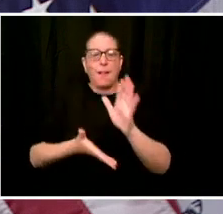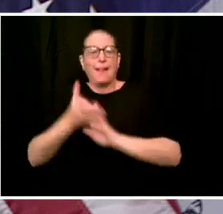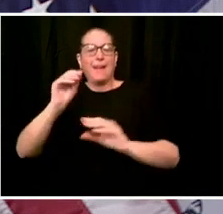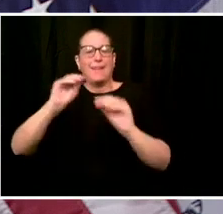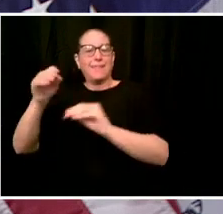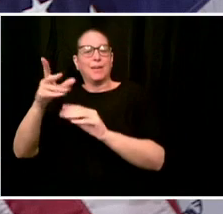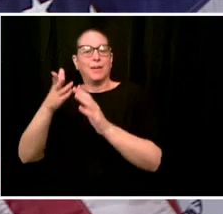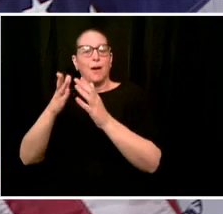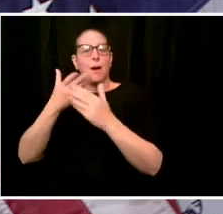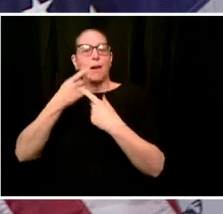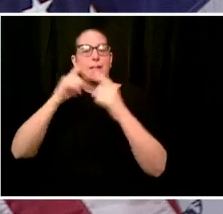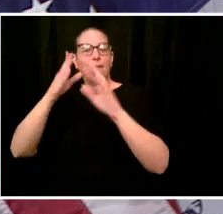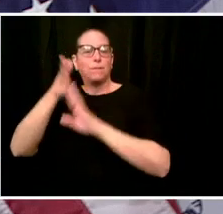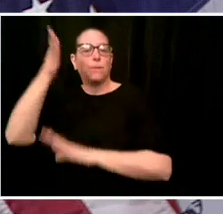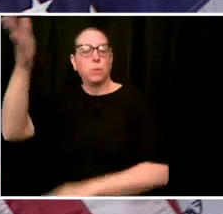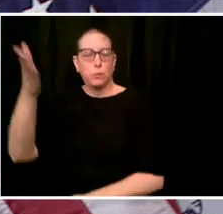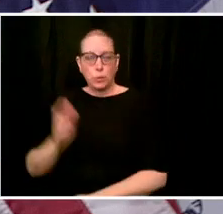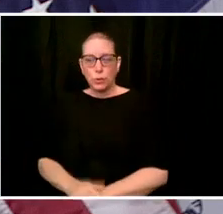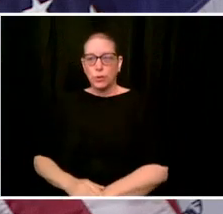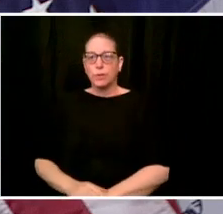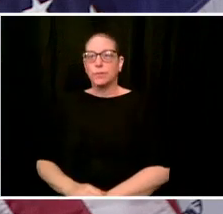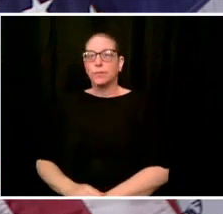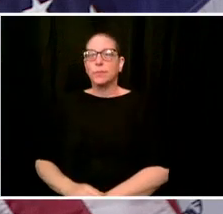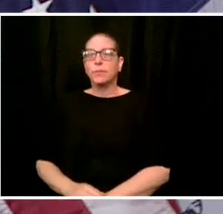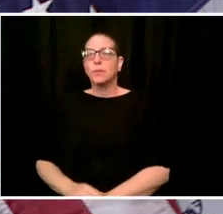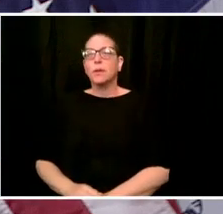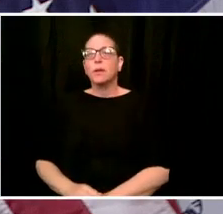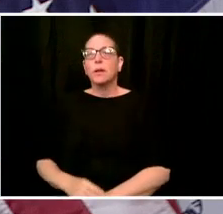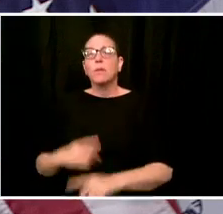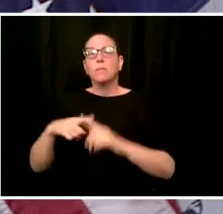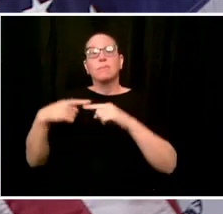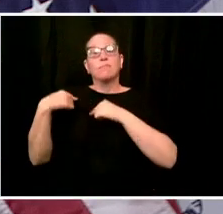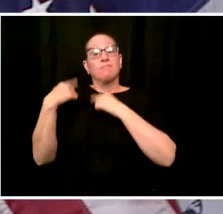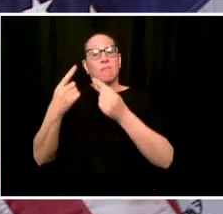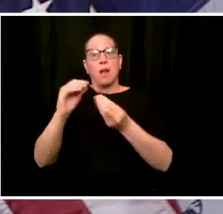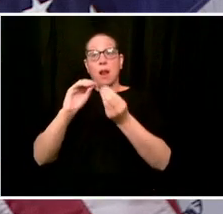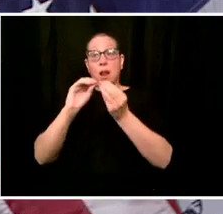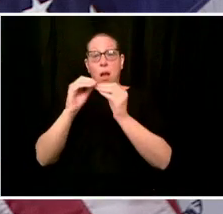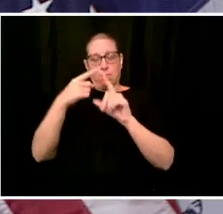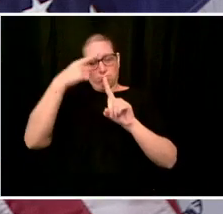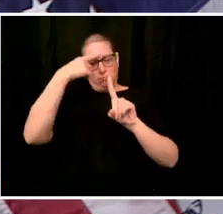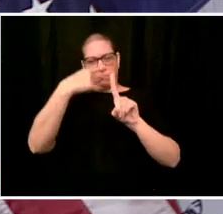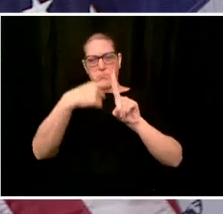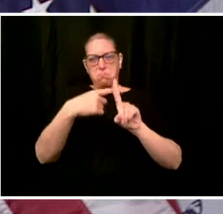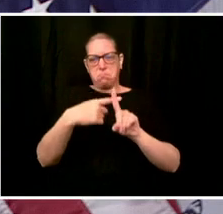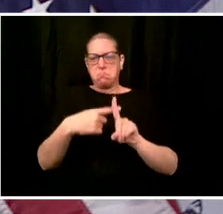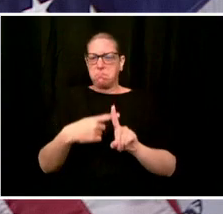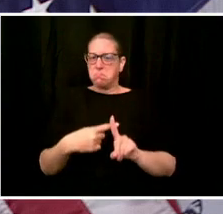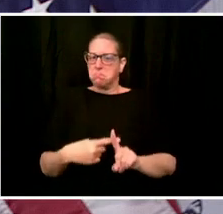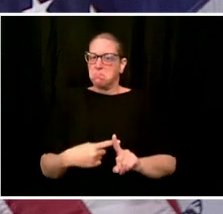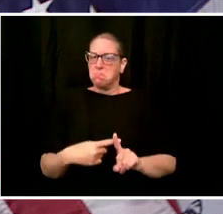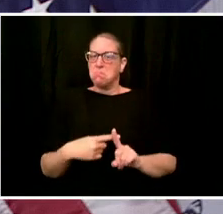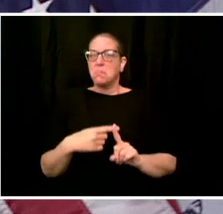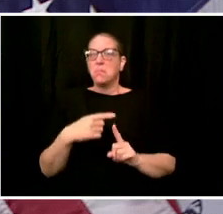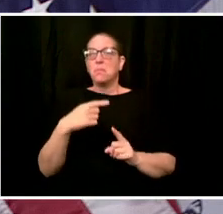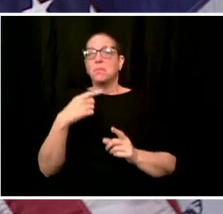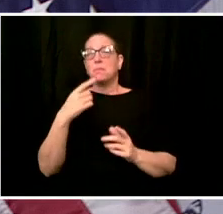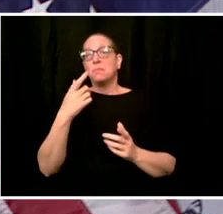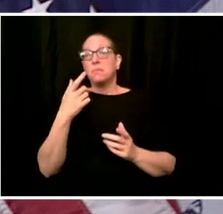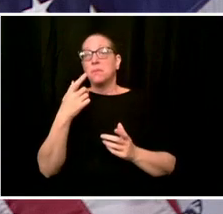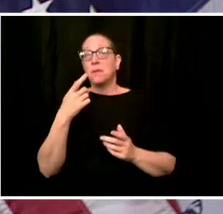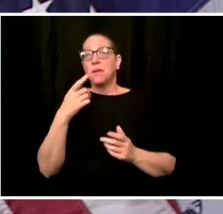really surprising and positive as a beginning. Steve, why don't you pick it up and then talk about, in addition to anything else you want to